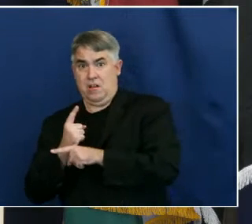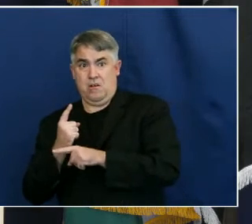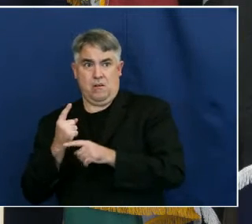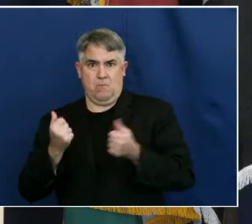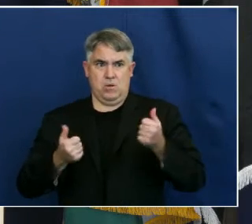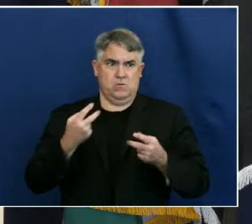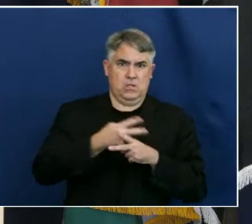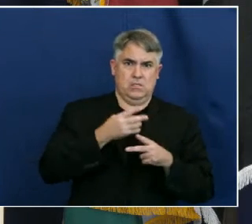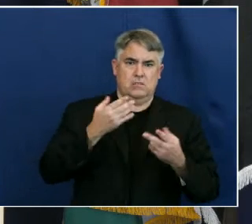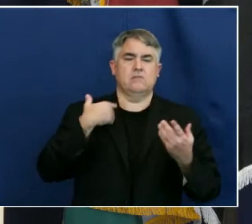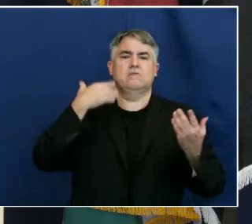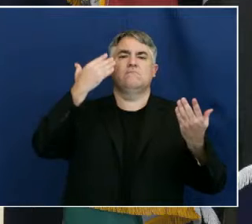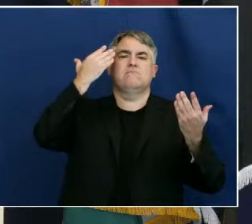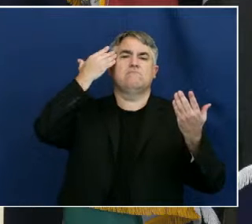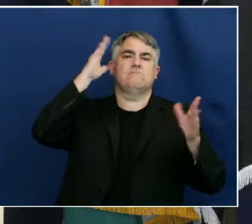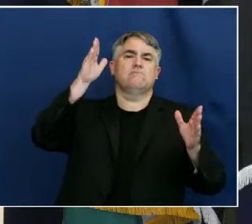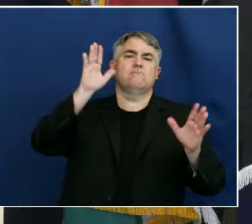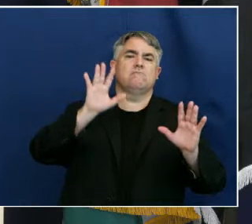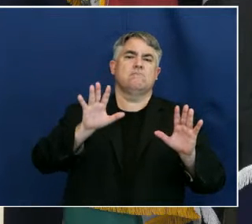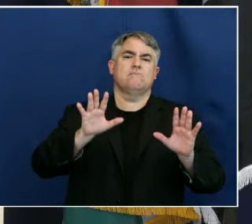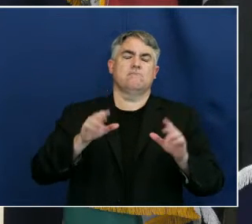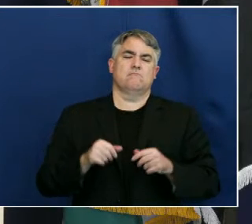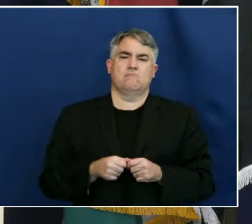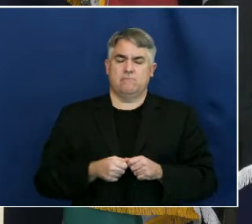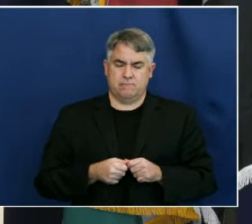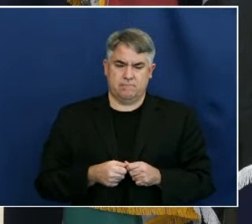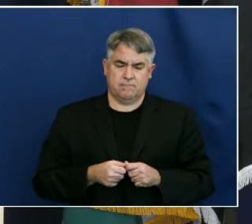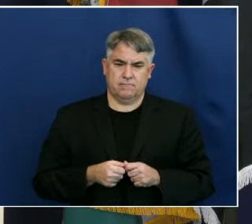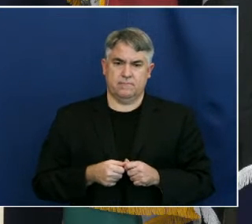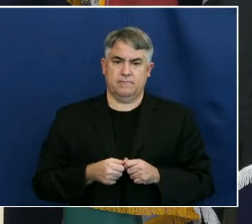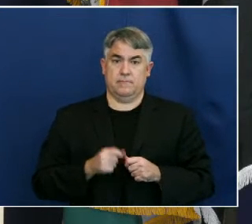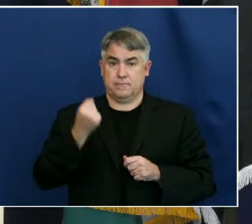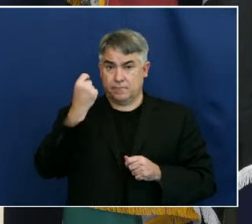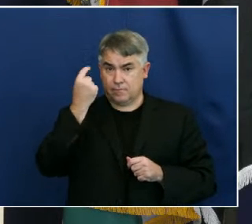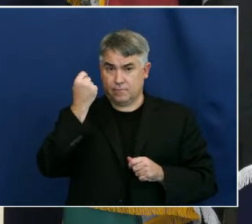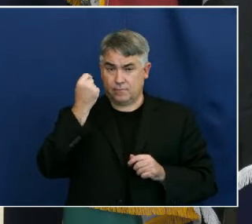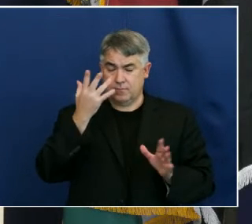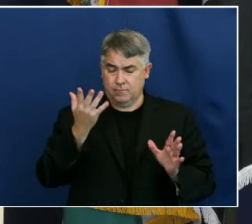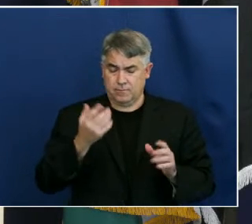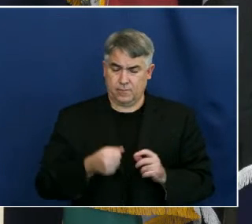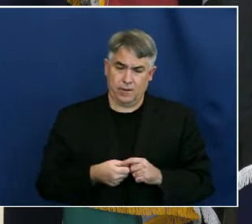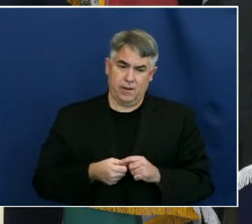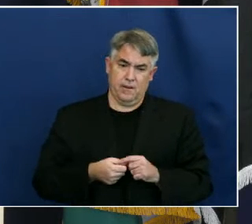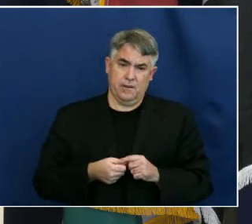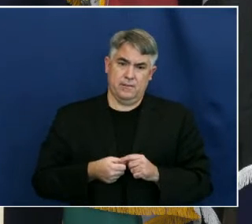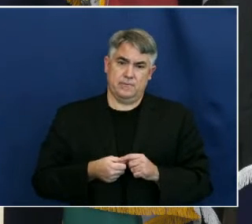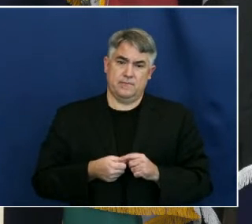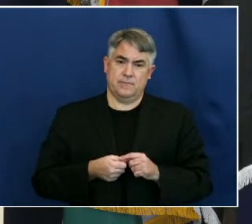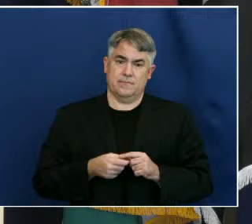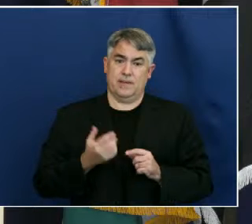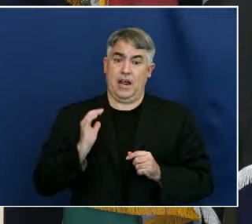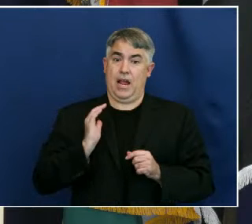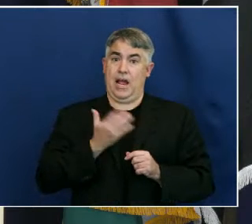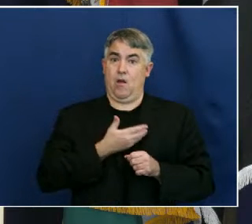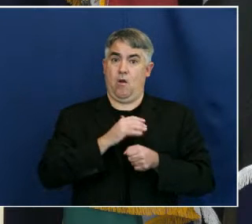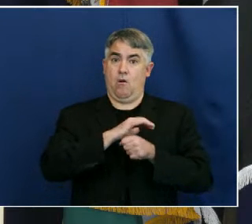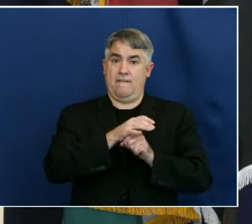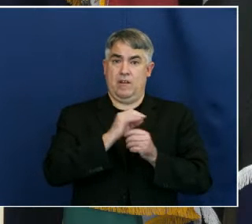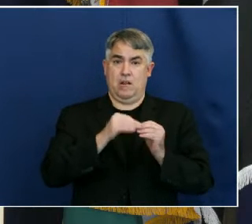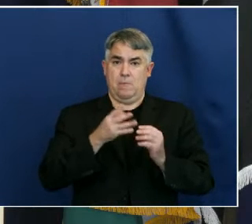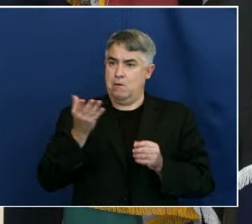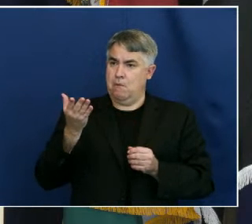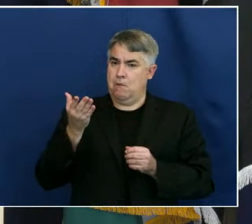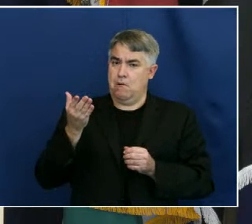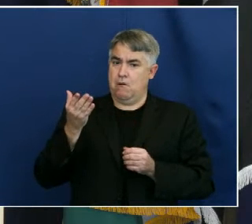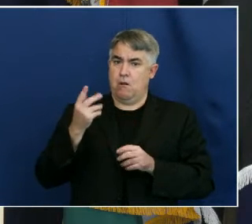Southern California, but it's gratifying to know that the overall numbers of cases are going down. And